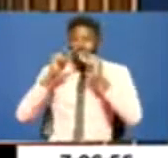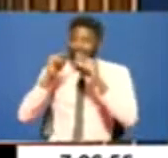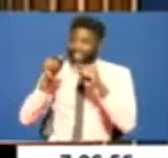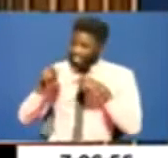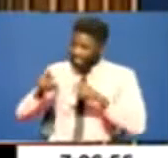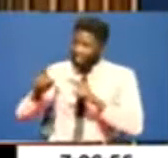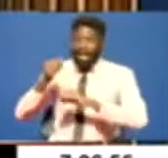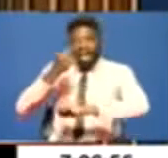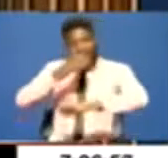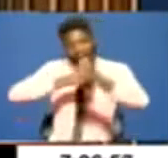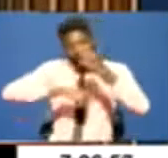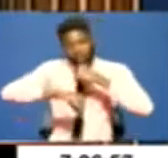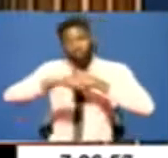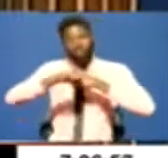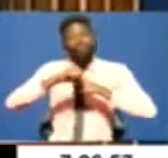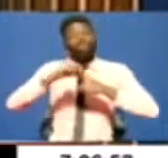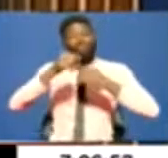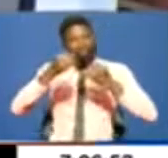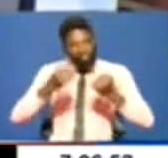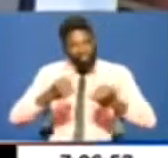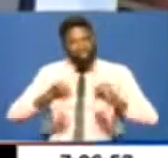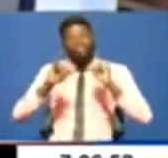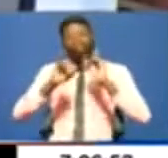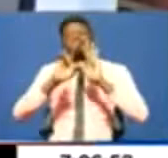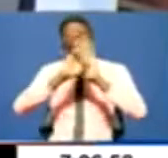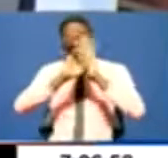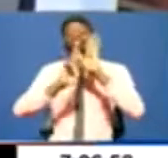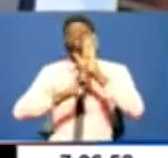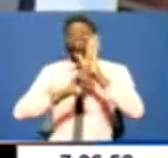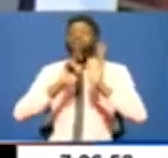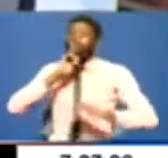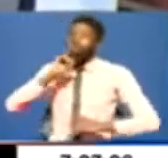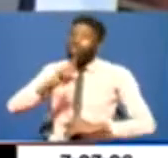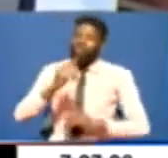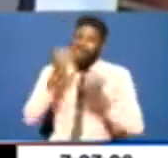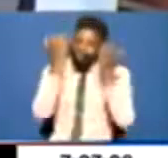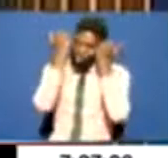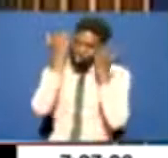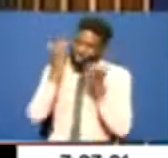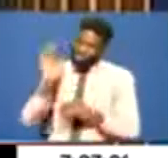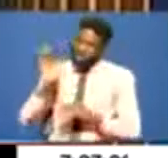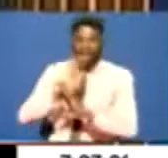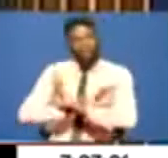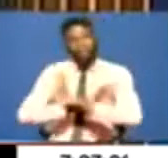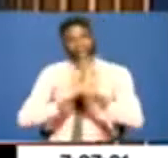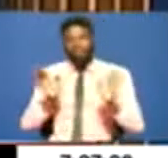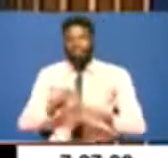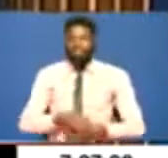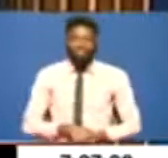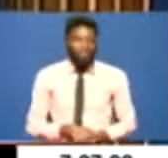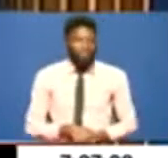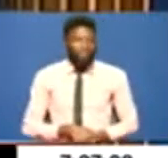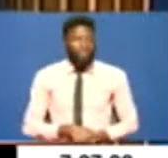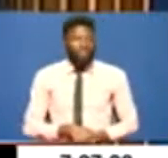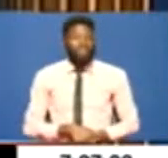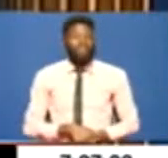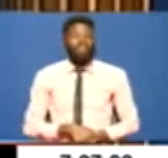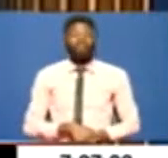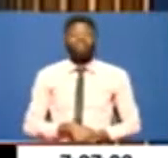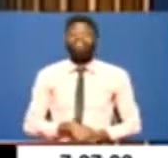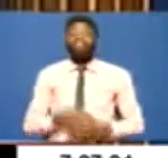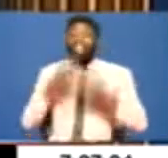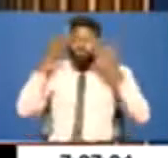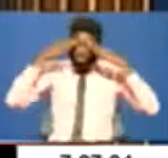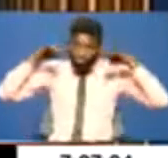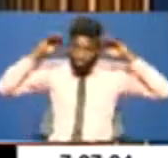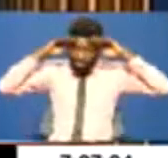kinachohitajika kufuatia uamuzi wa mahakama kuu. Senator Dr. Isaac Mwaura Maigua exercised his constitutional right to appeal against the